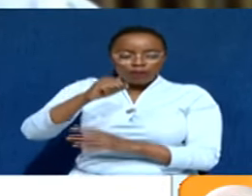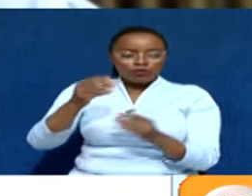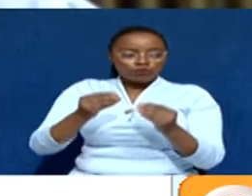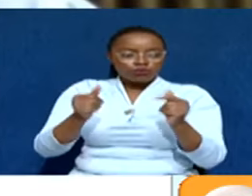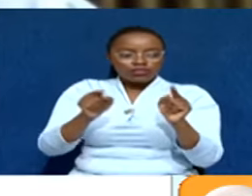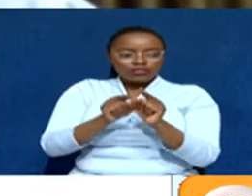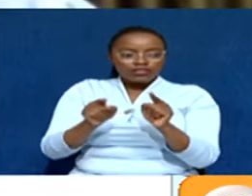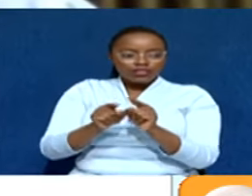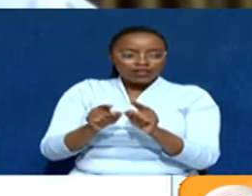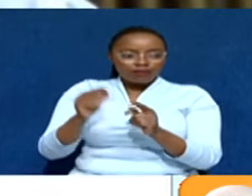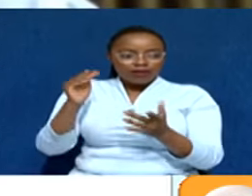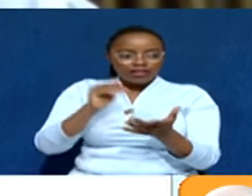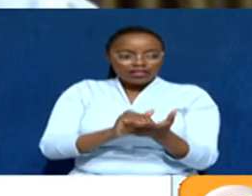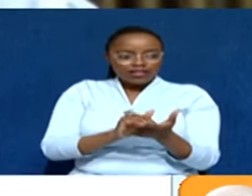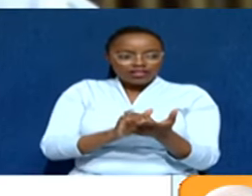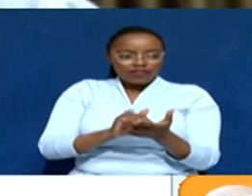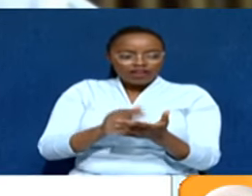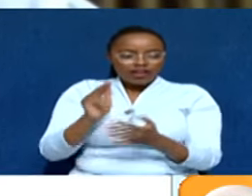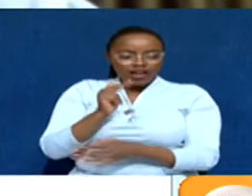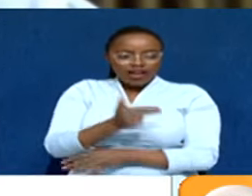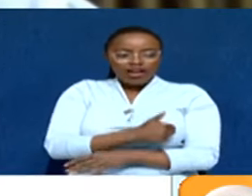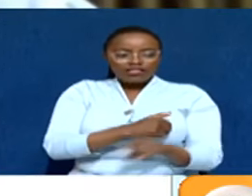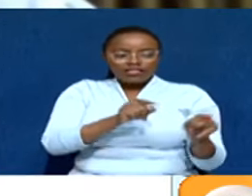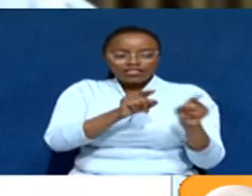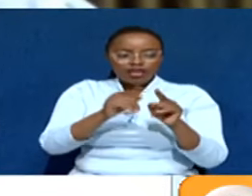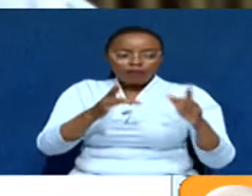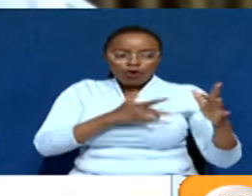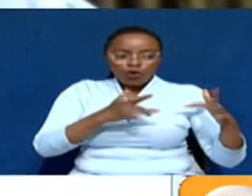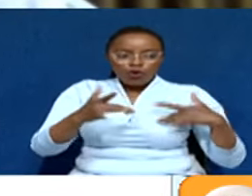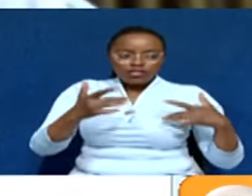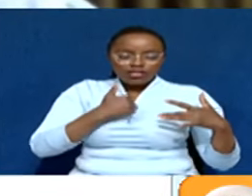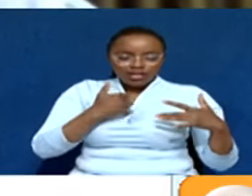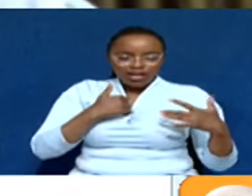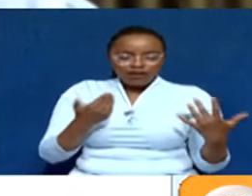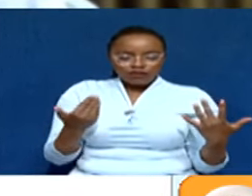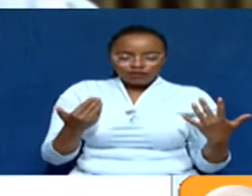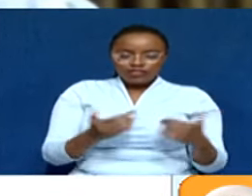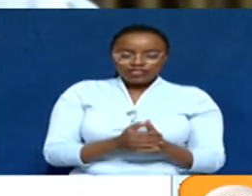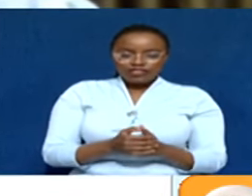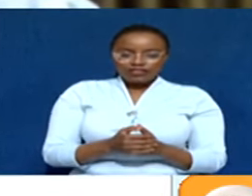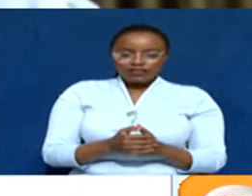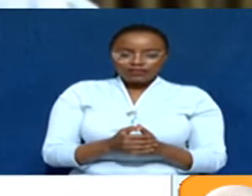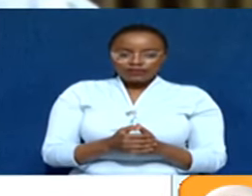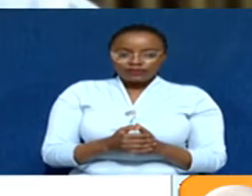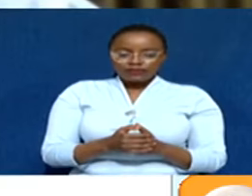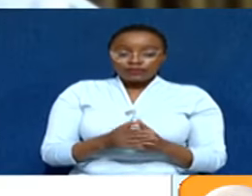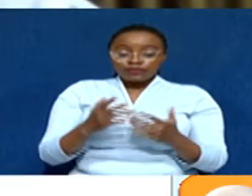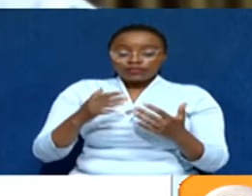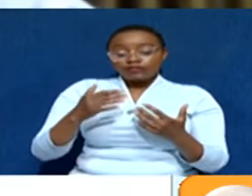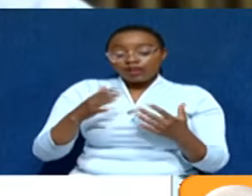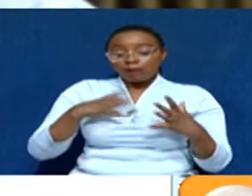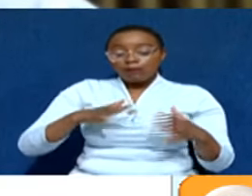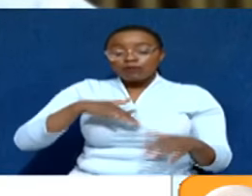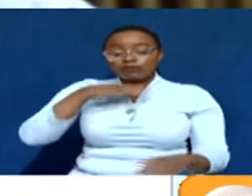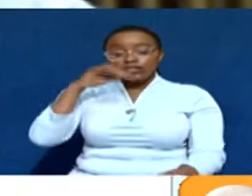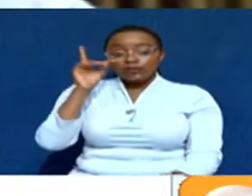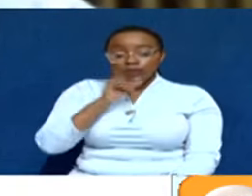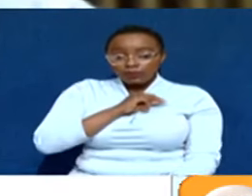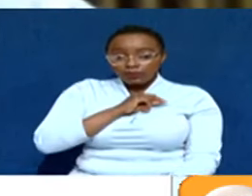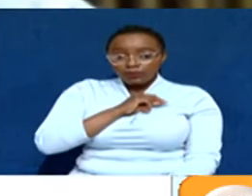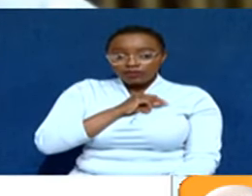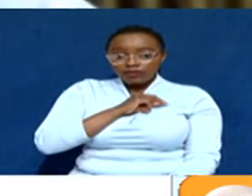it once and for all. We are equally concerned that we've lost lives. We've